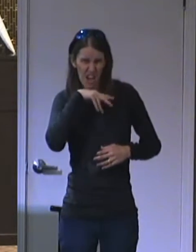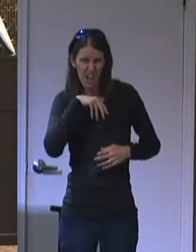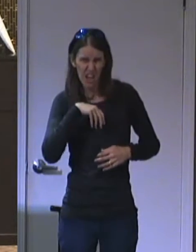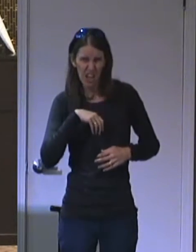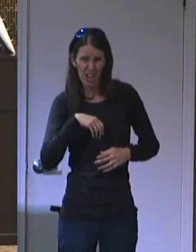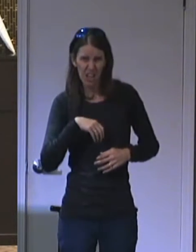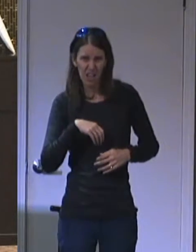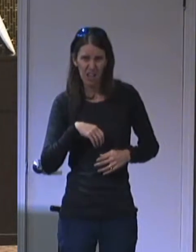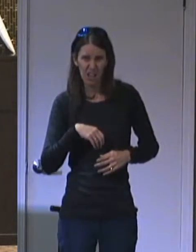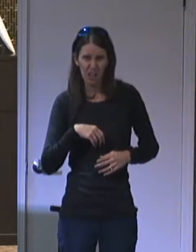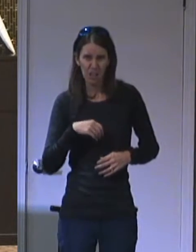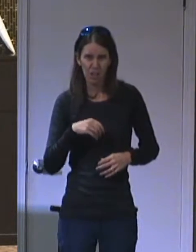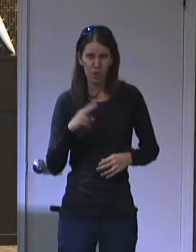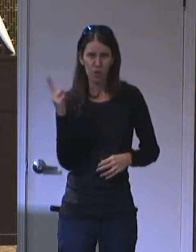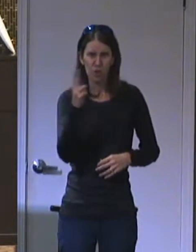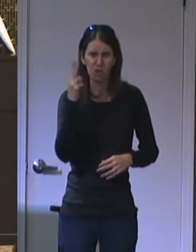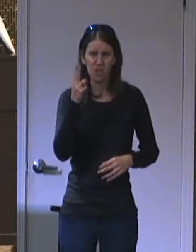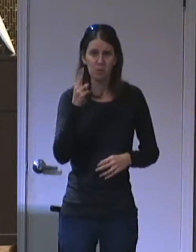I got used tea bags.